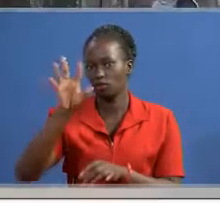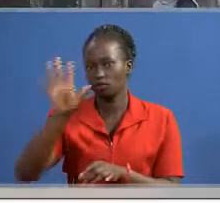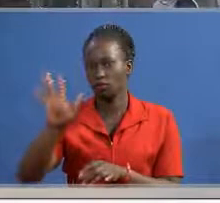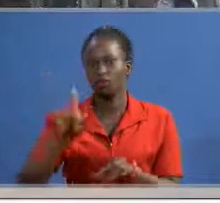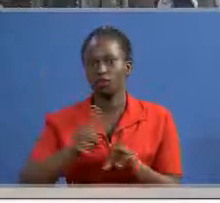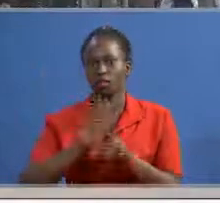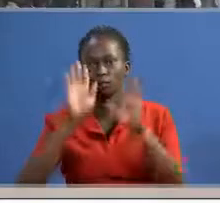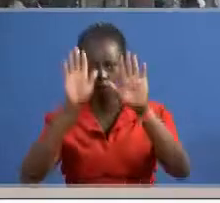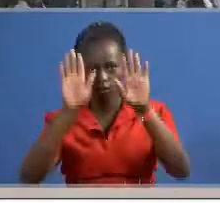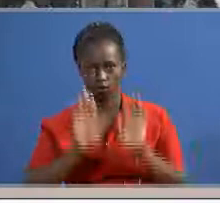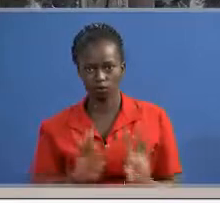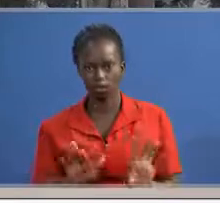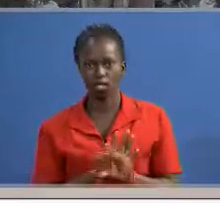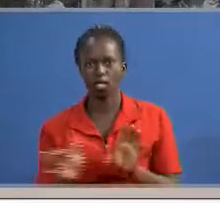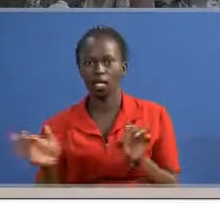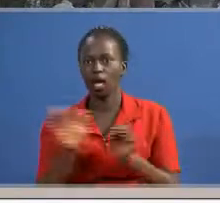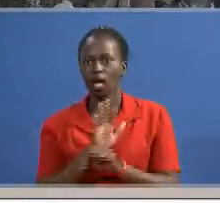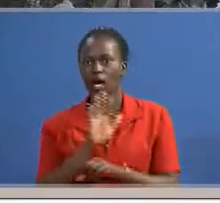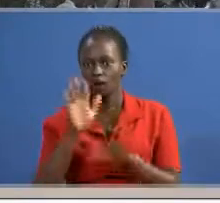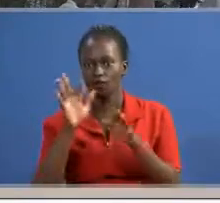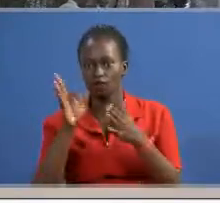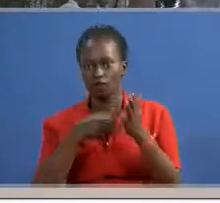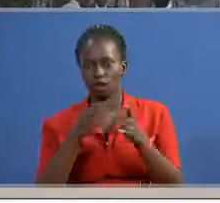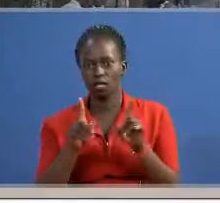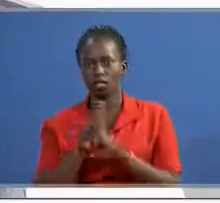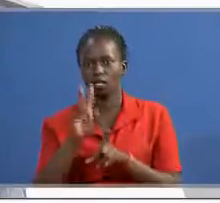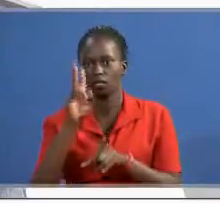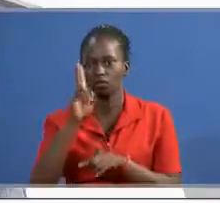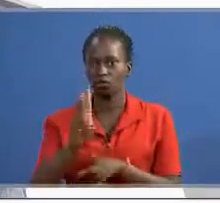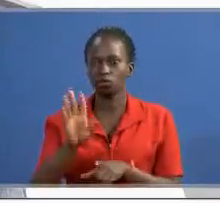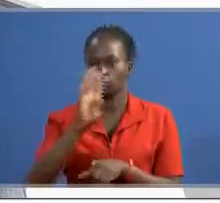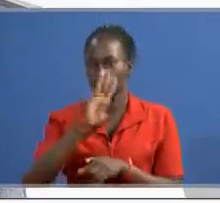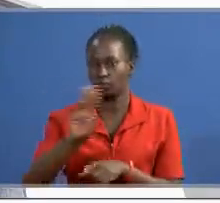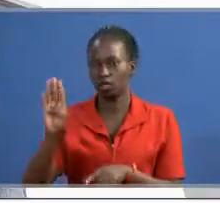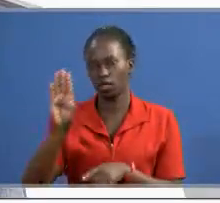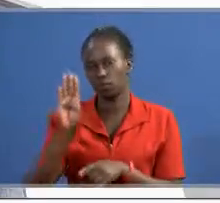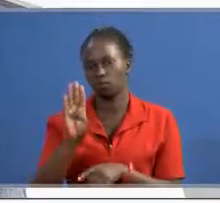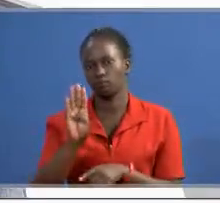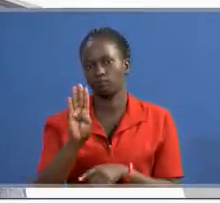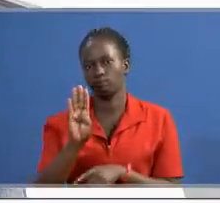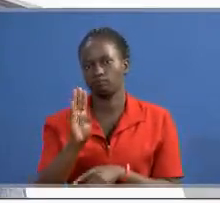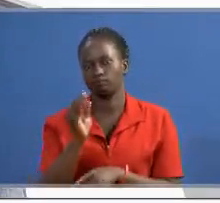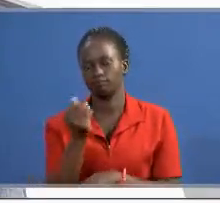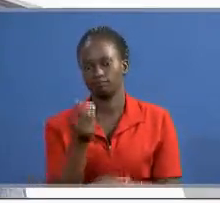the overall valuation of the company grew to 200 billion shillings.